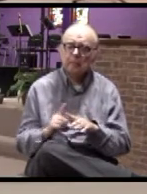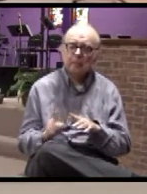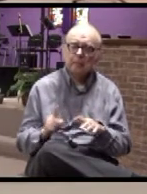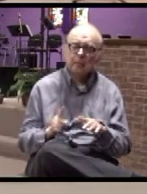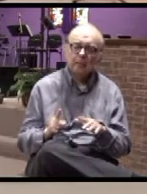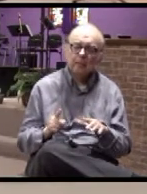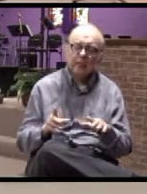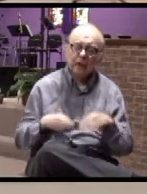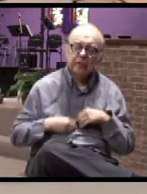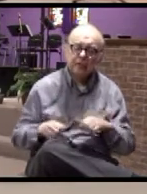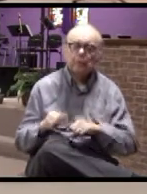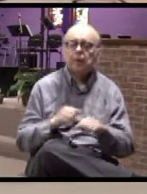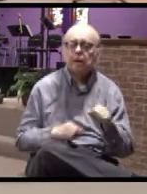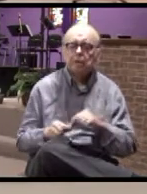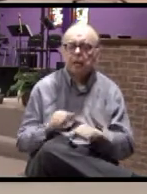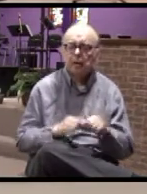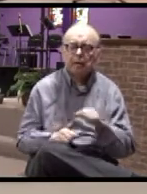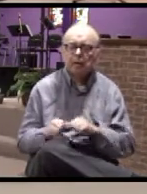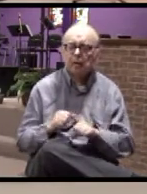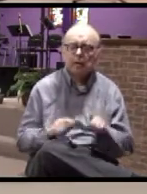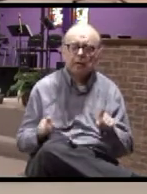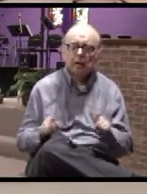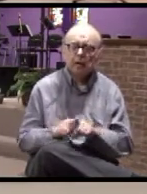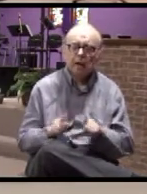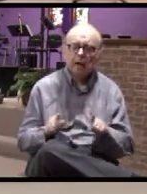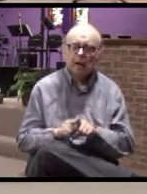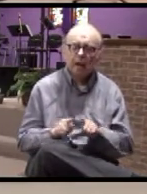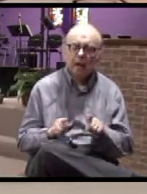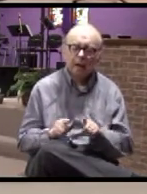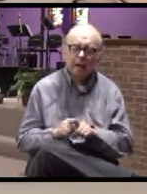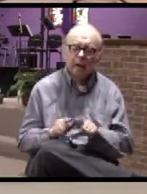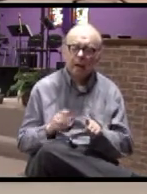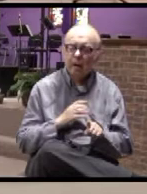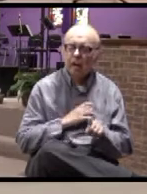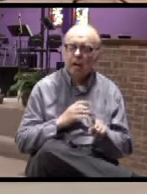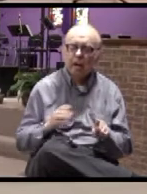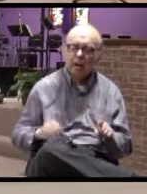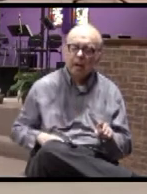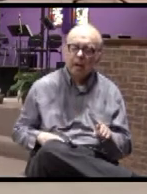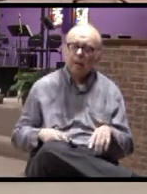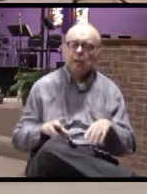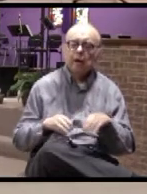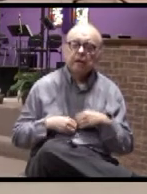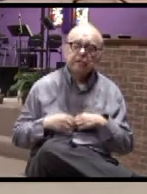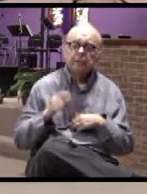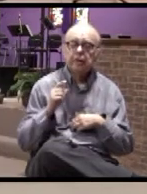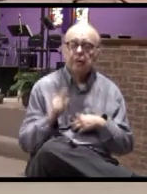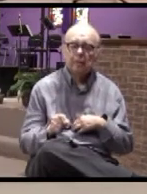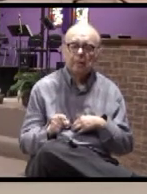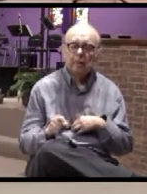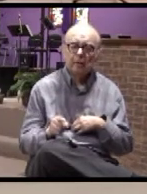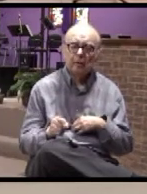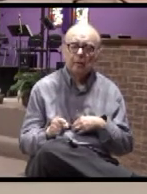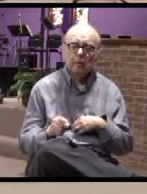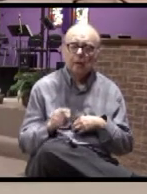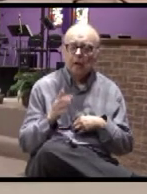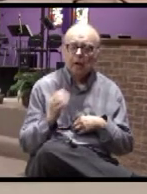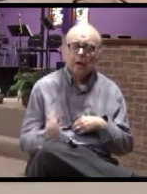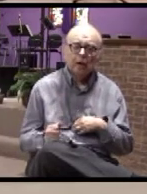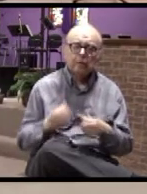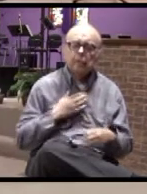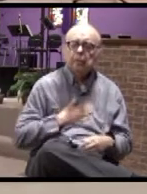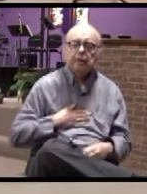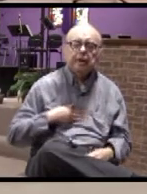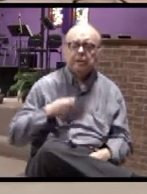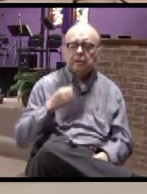accept one another. Just as Christ has accepted you in order to please